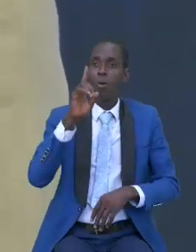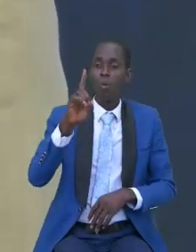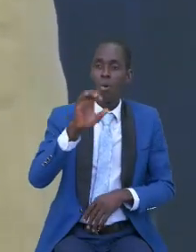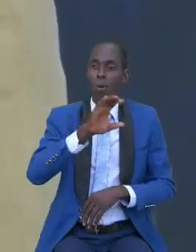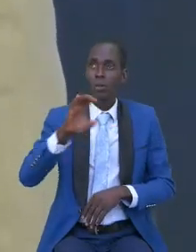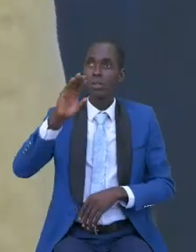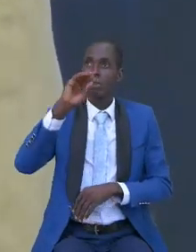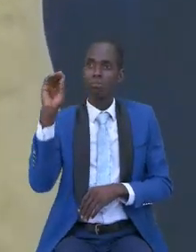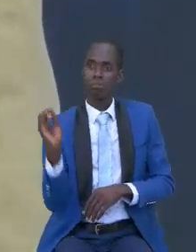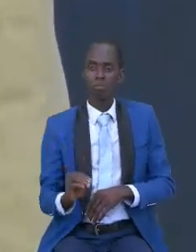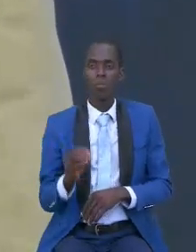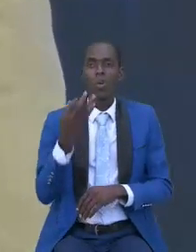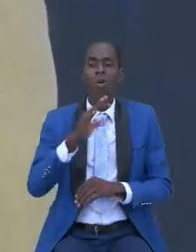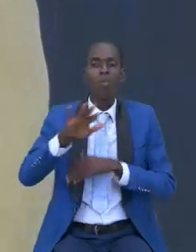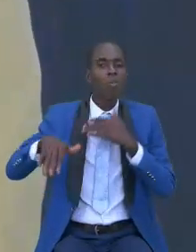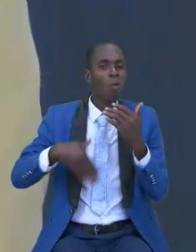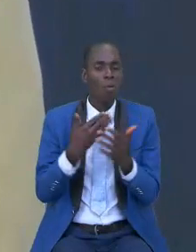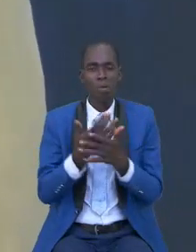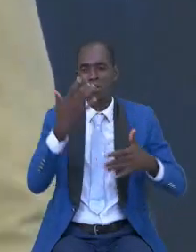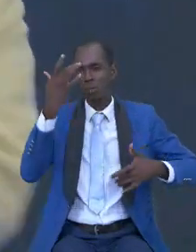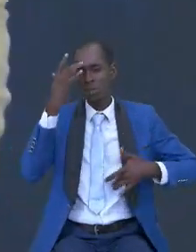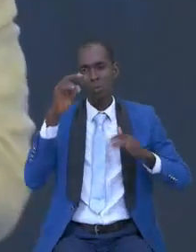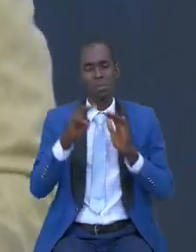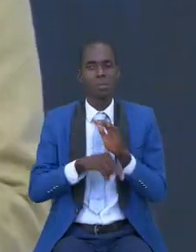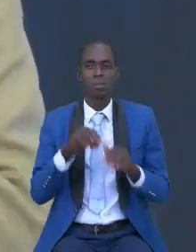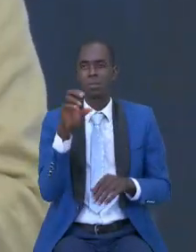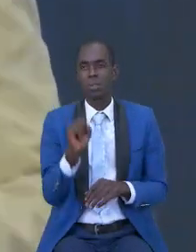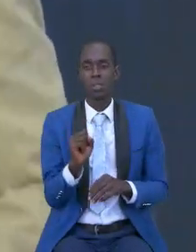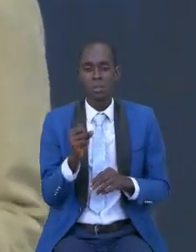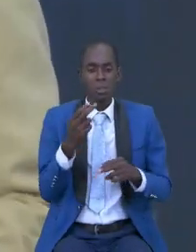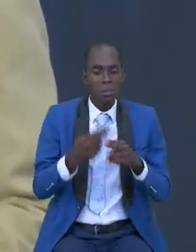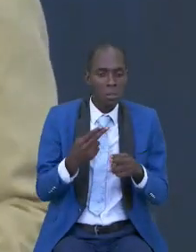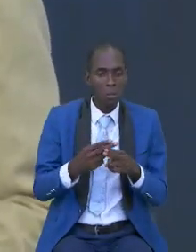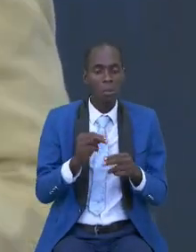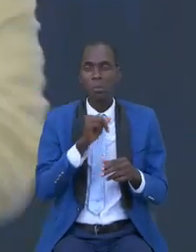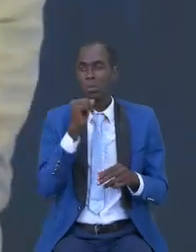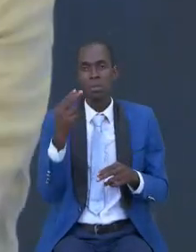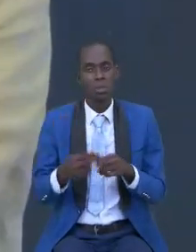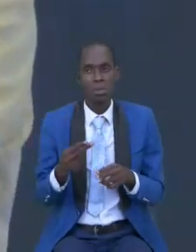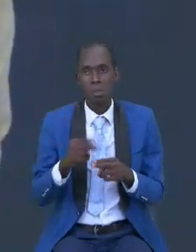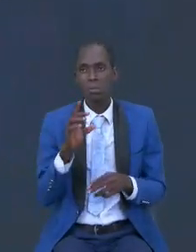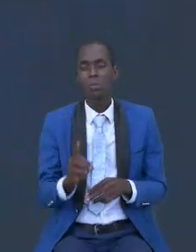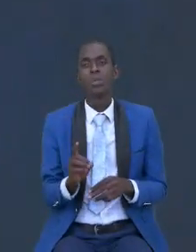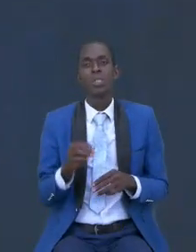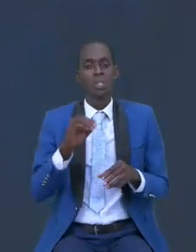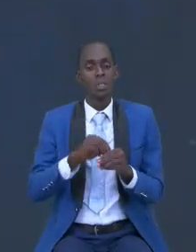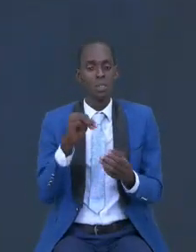100% of all sicknesses, named or not named, in the